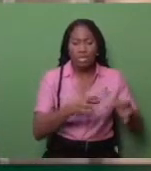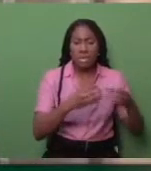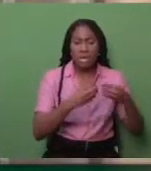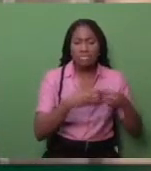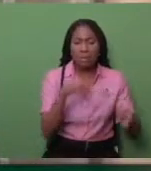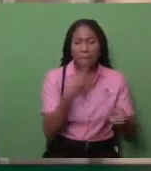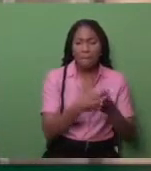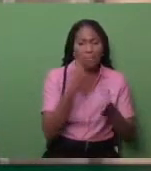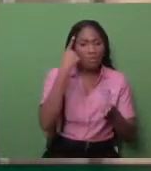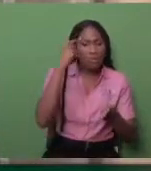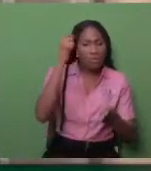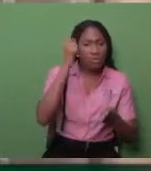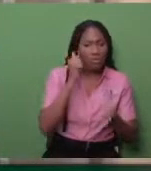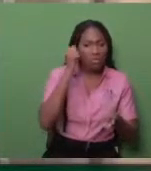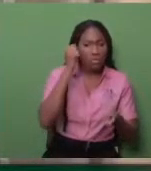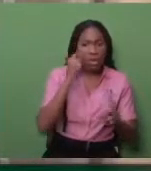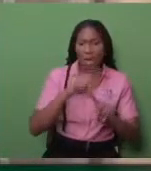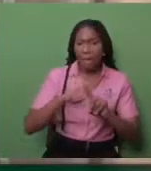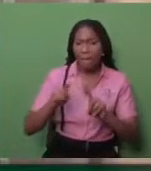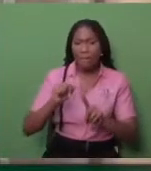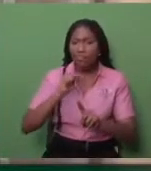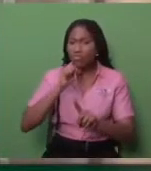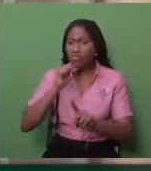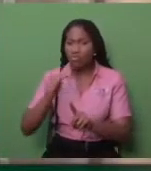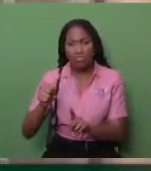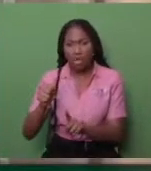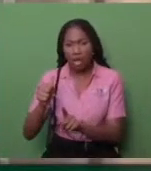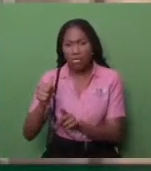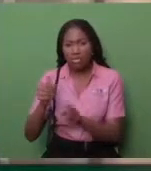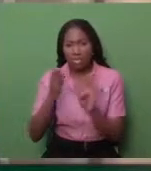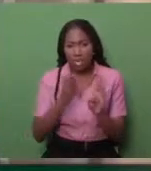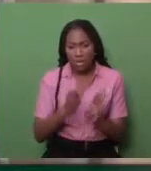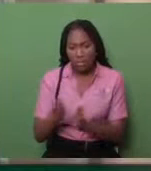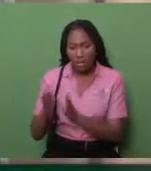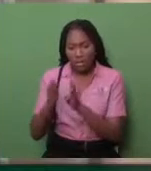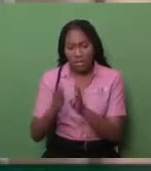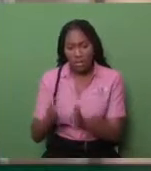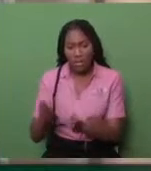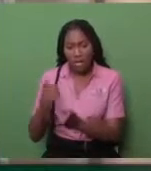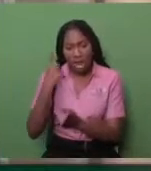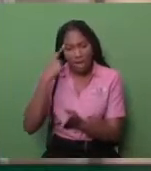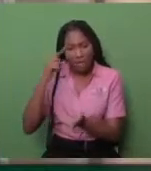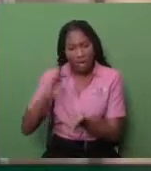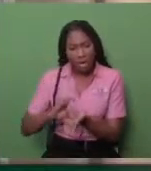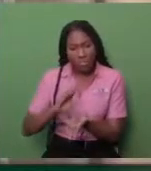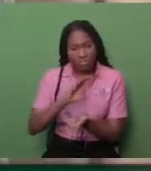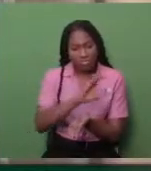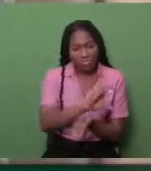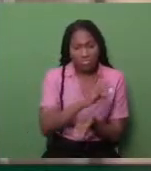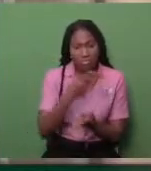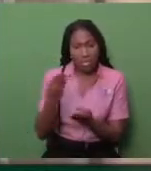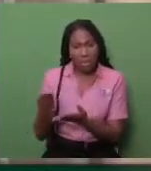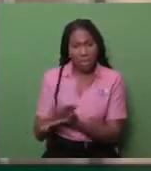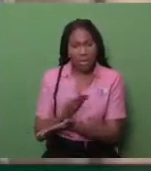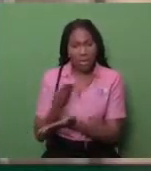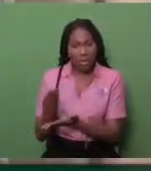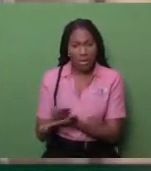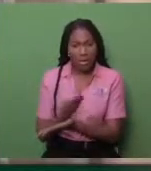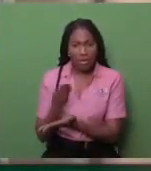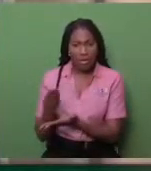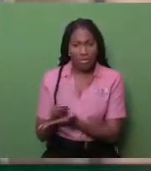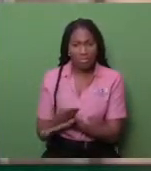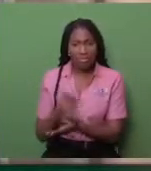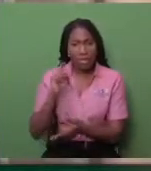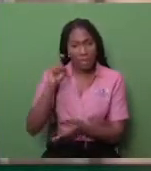So if you took from one head and put it under another within your ministry, it should still be reflected in the yellow book in